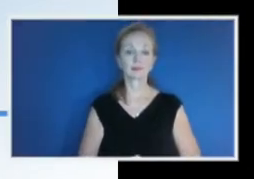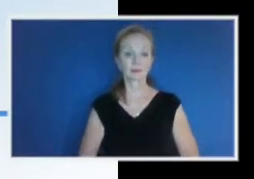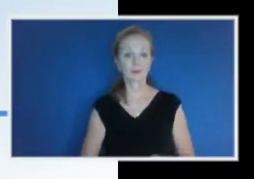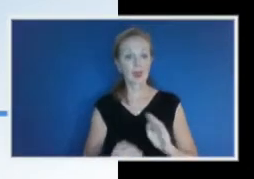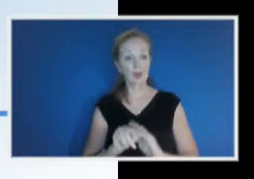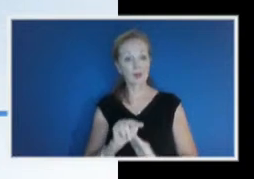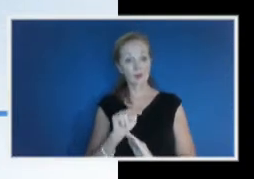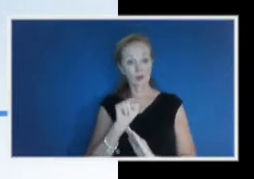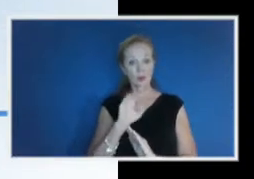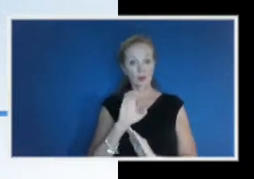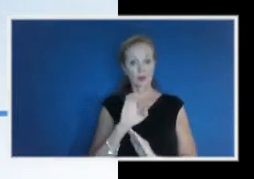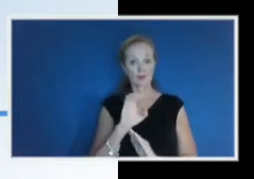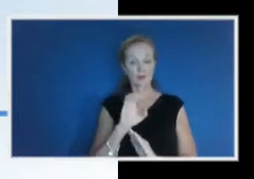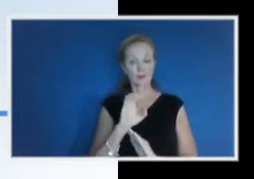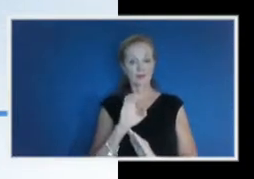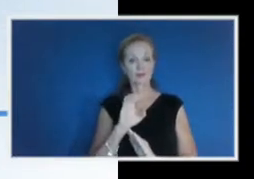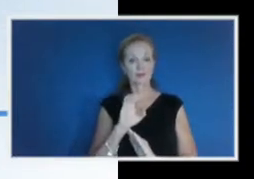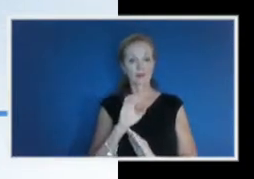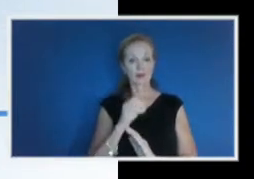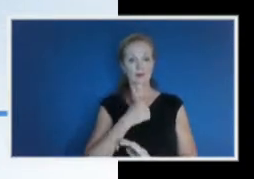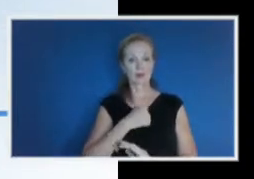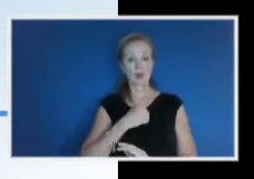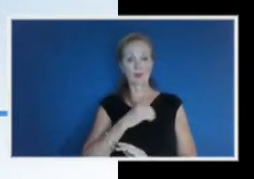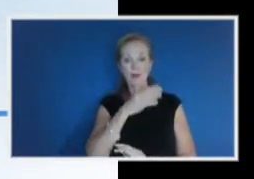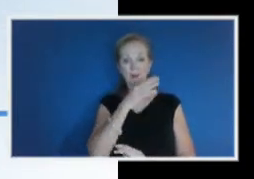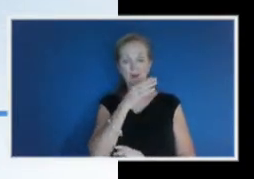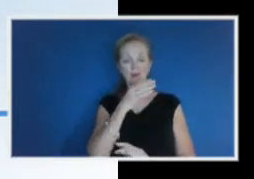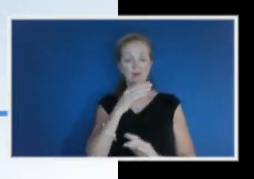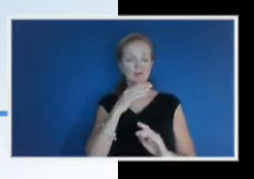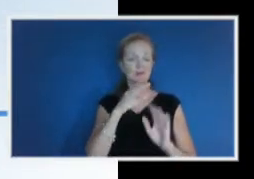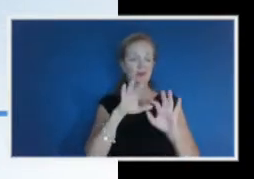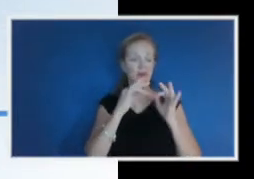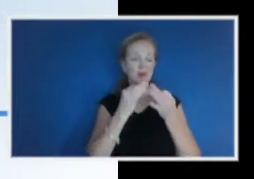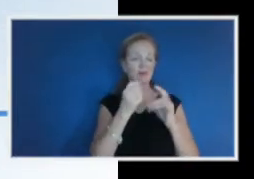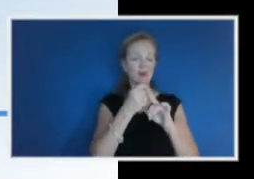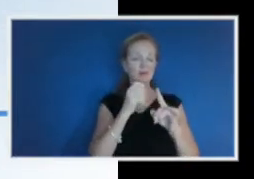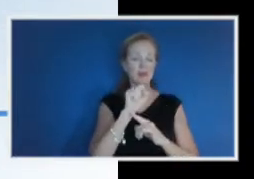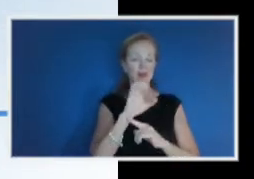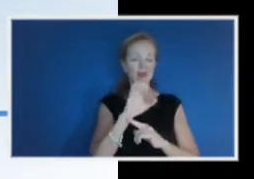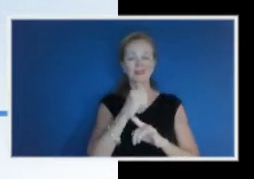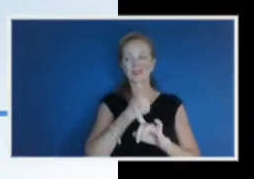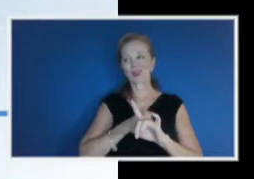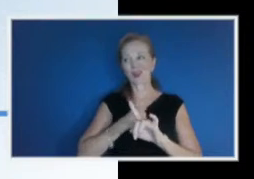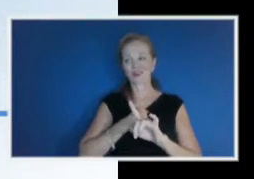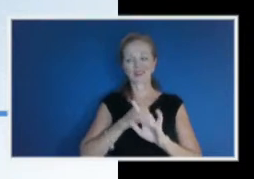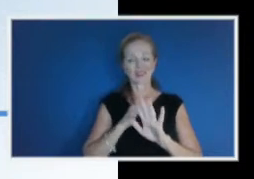North Carolina, I'm sorry. My mother's family's from South Carolina, so sorry.